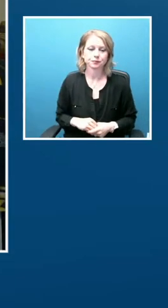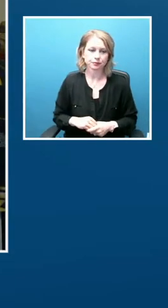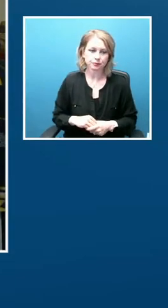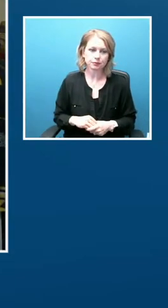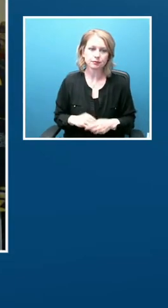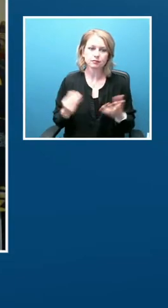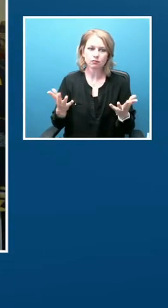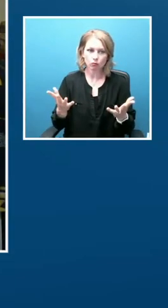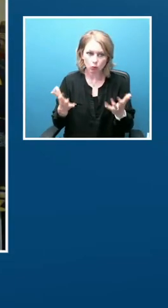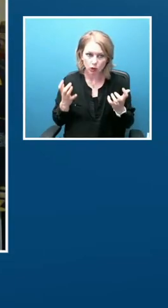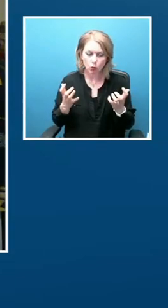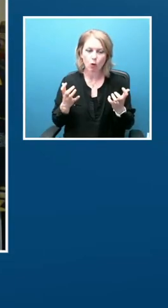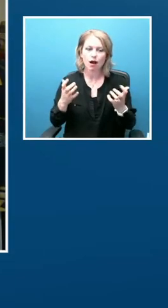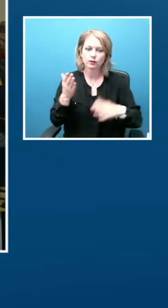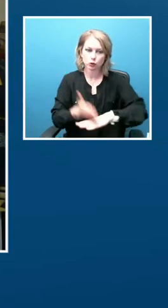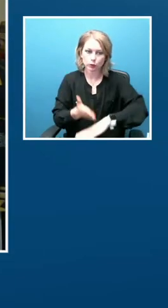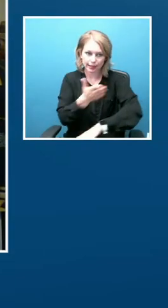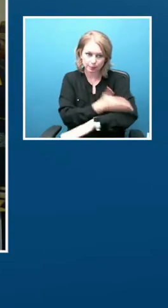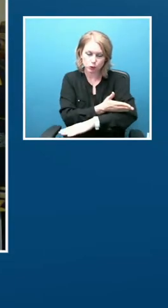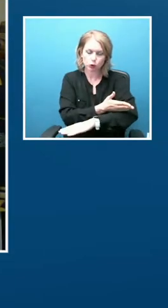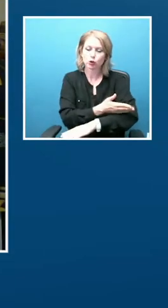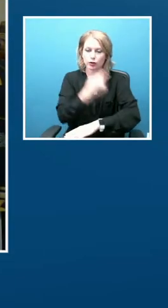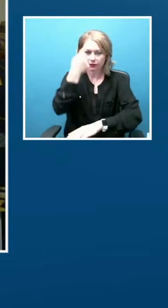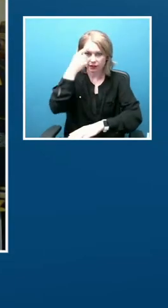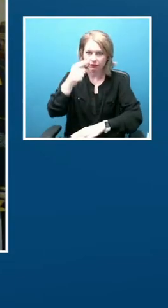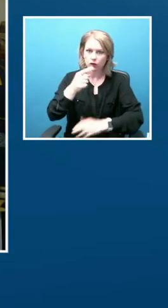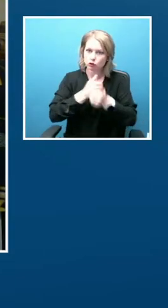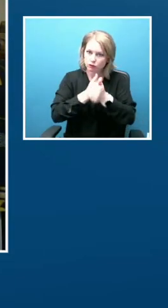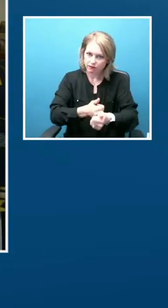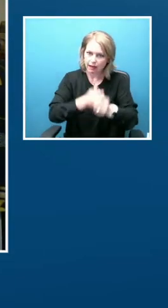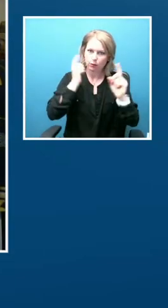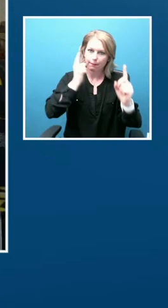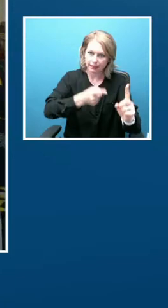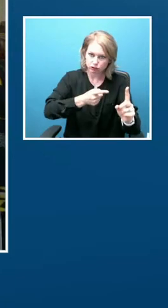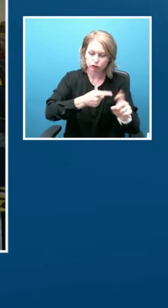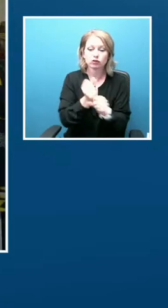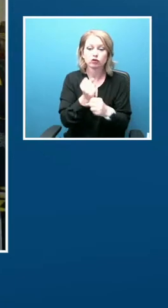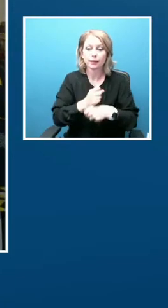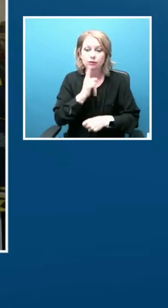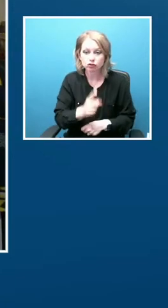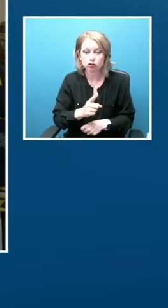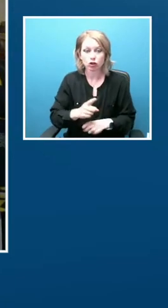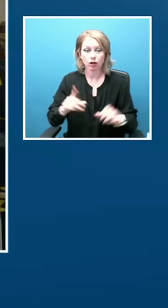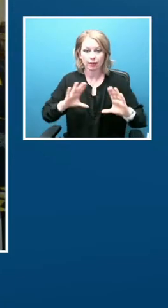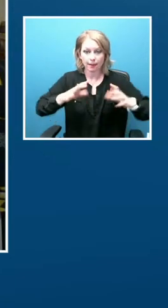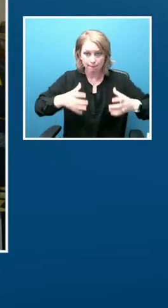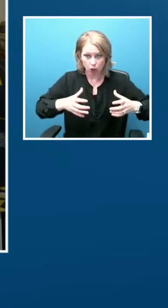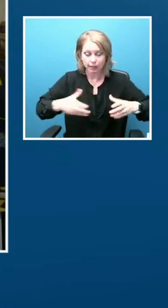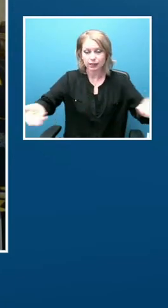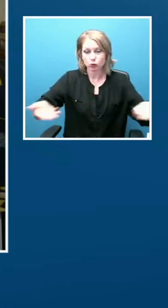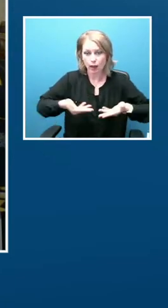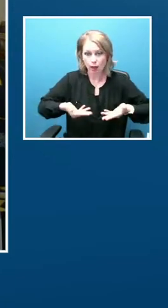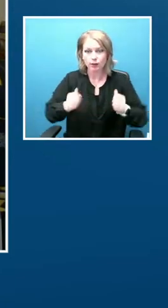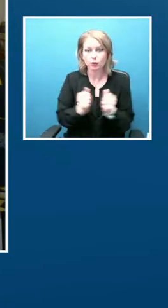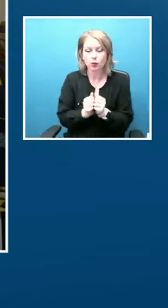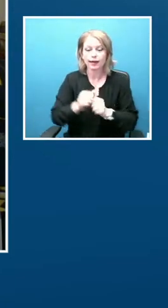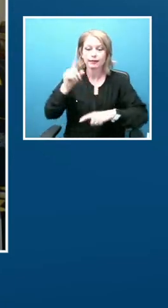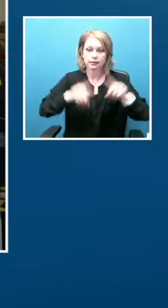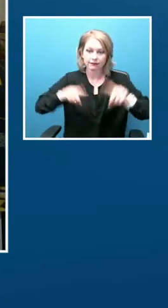Virginia Democratic Party's mission to ensure that our party is welcoming to diverse communities all across our